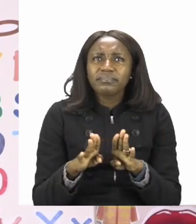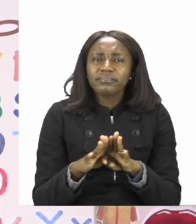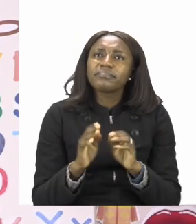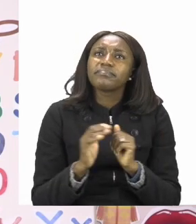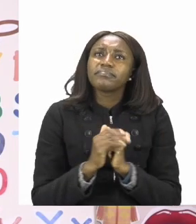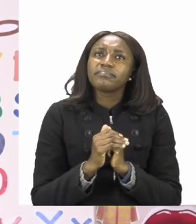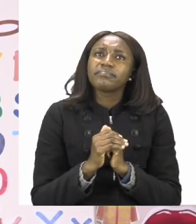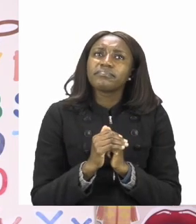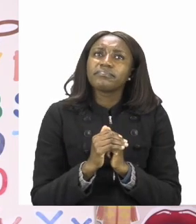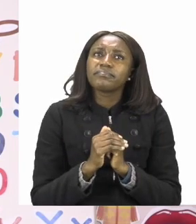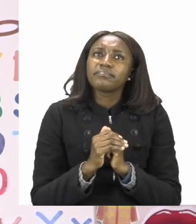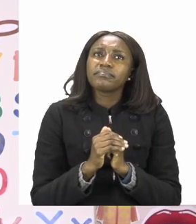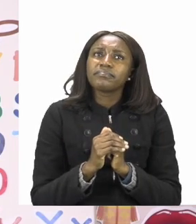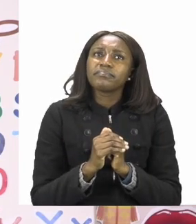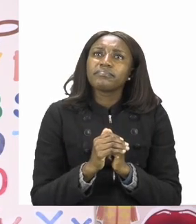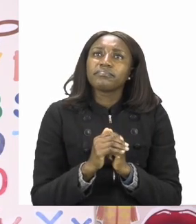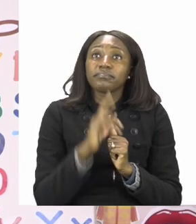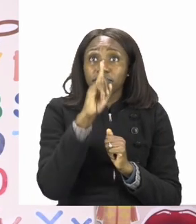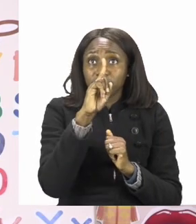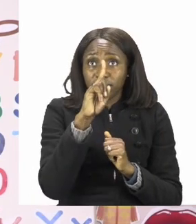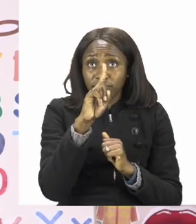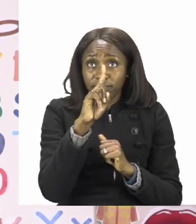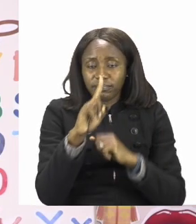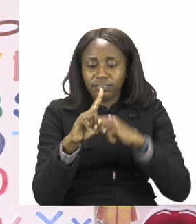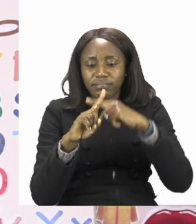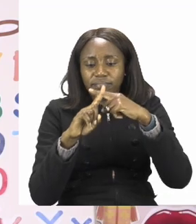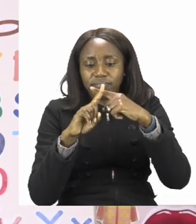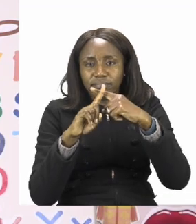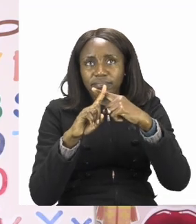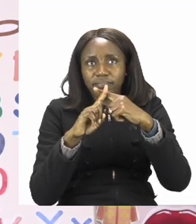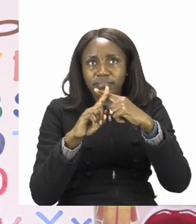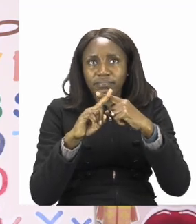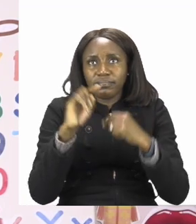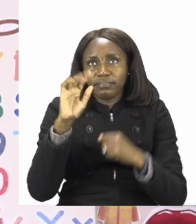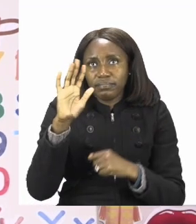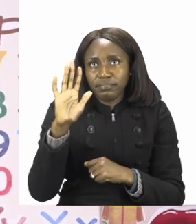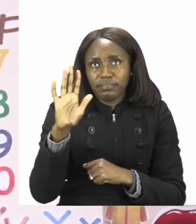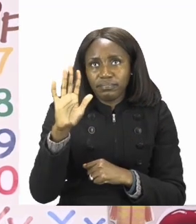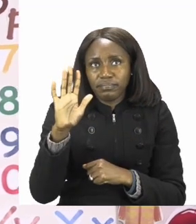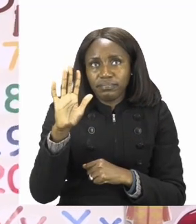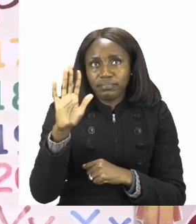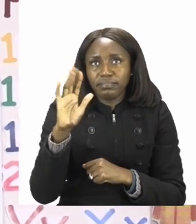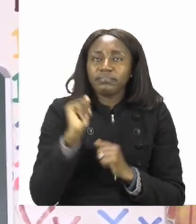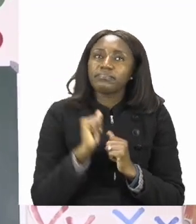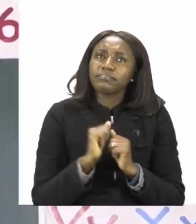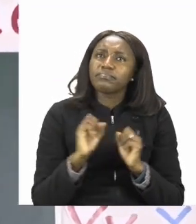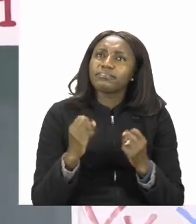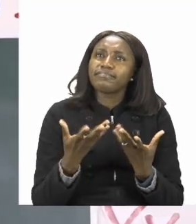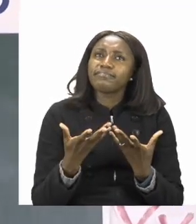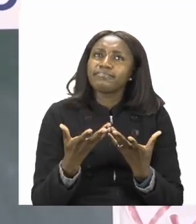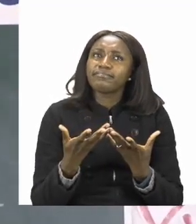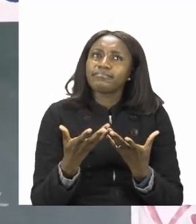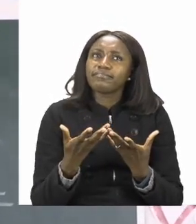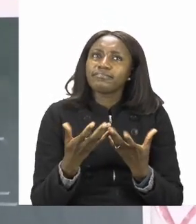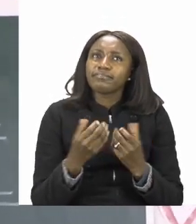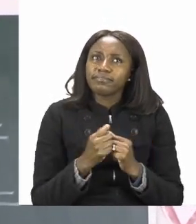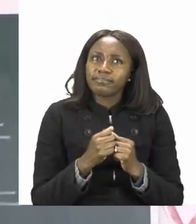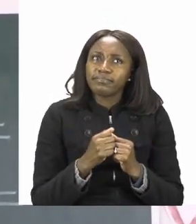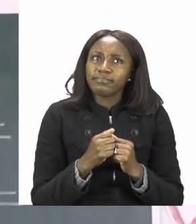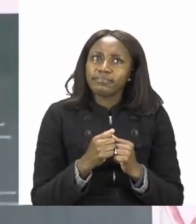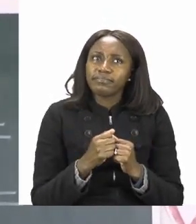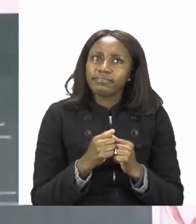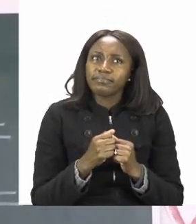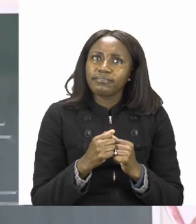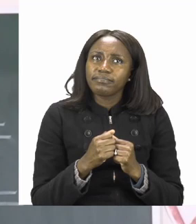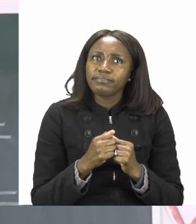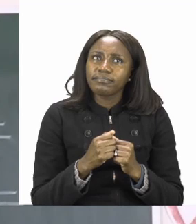each. The first one says 1 set of 5 equals. That's the same